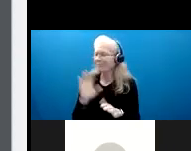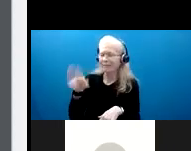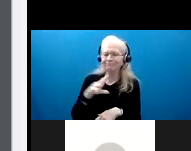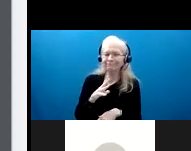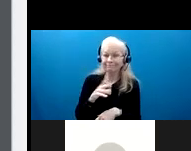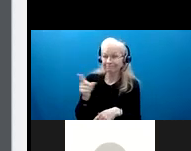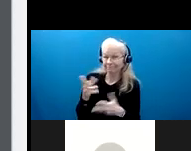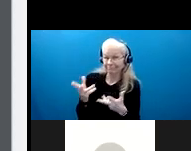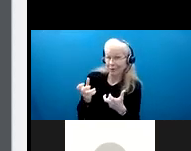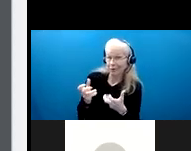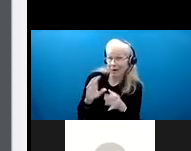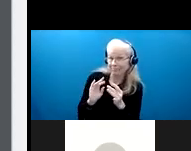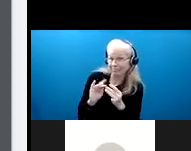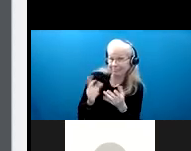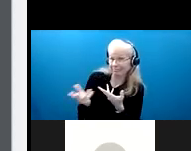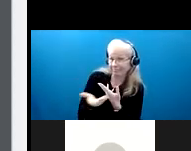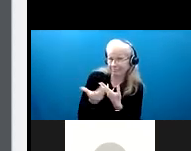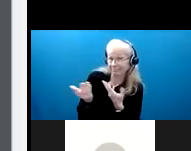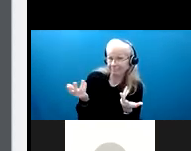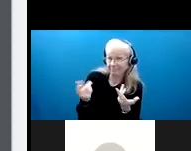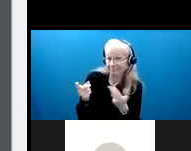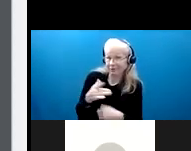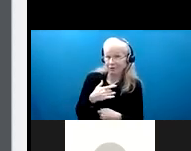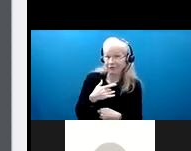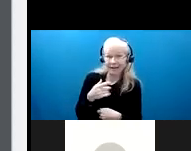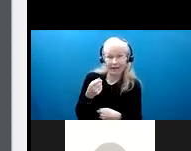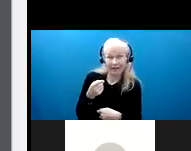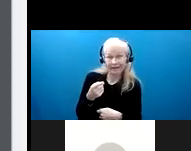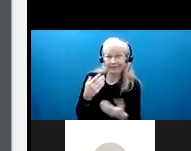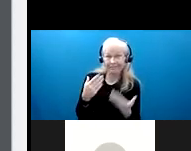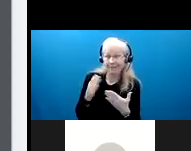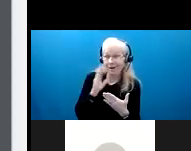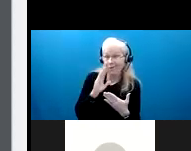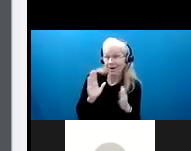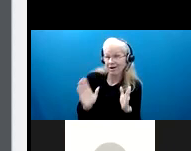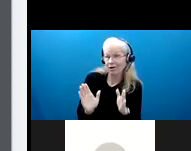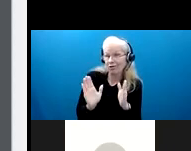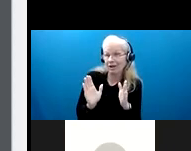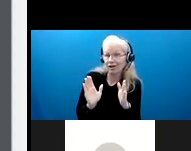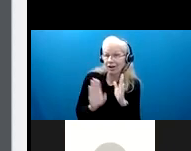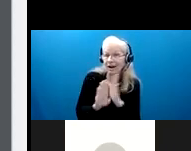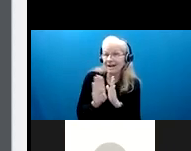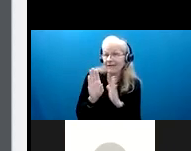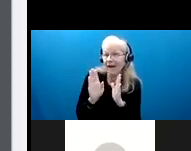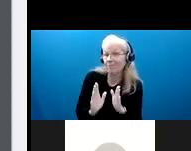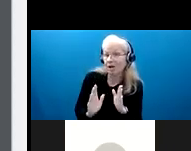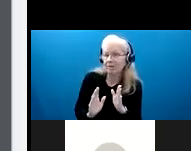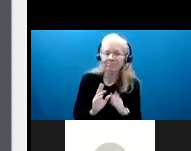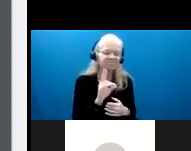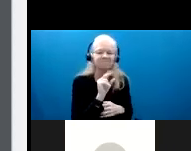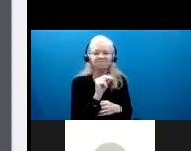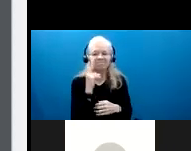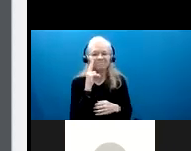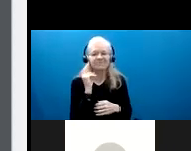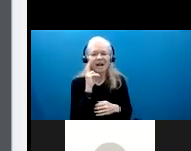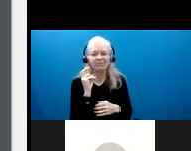have anything to share on this one? Do you think this would be something that would encourage developers? No, I don't think it would encourage